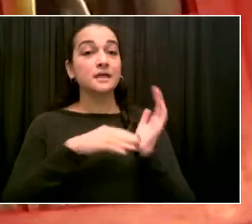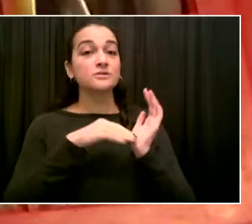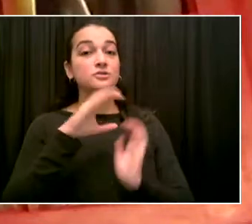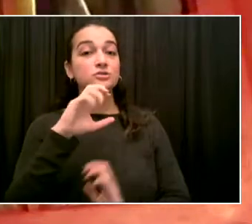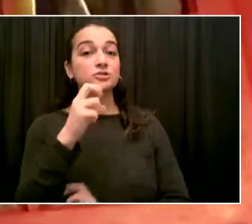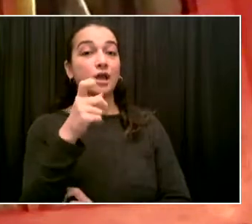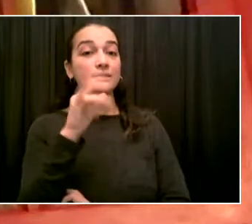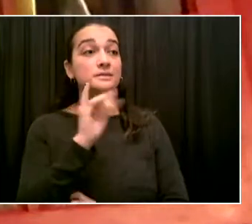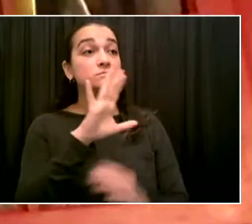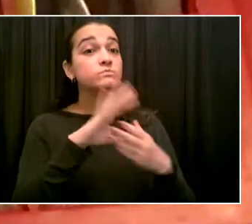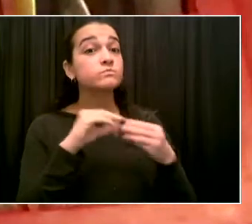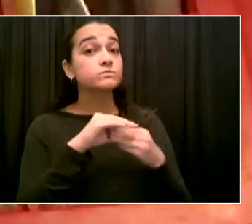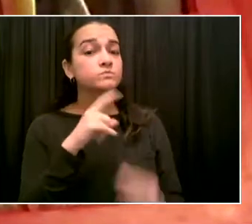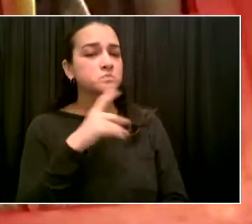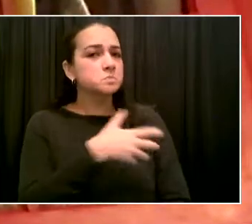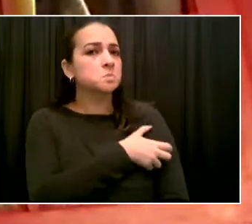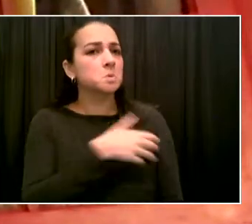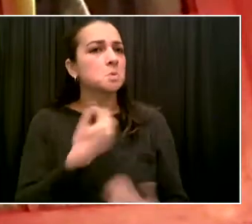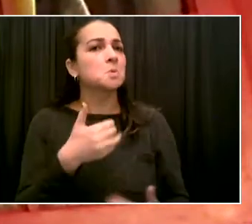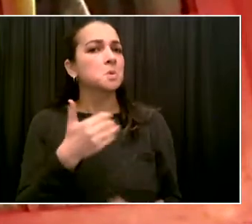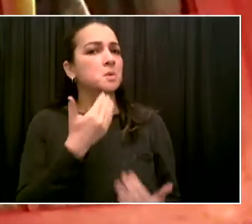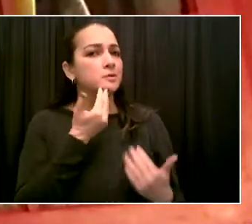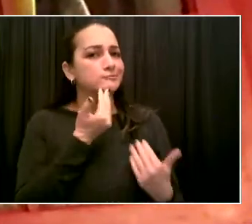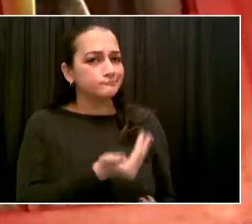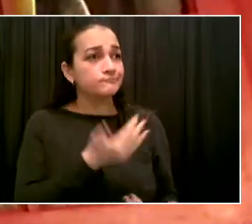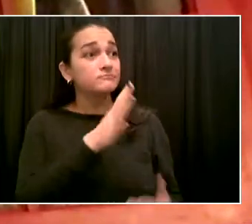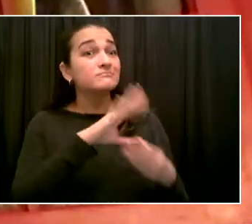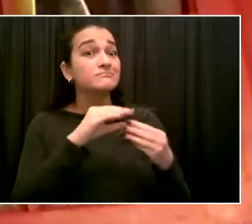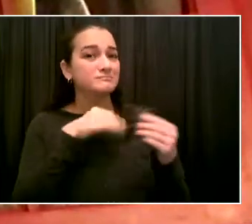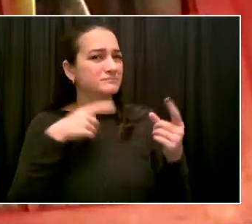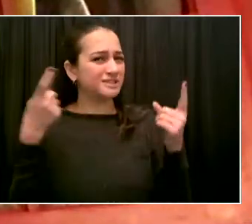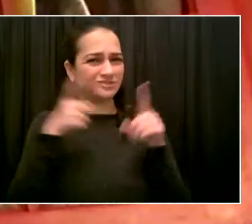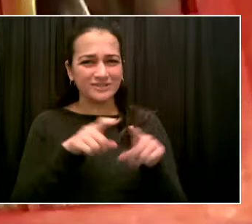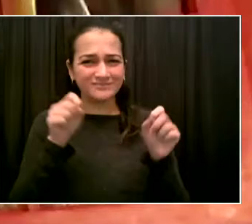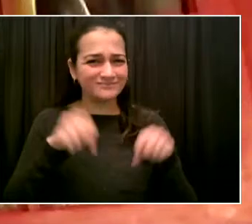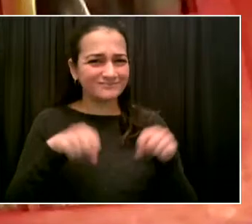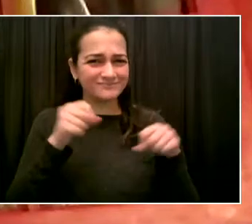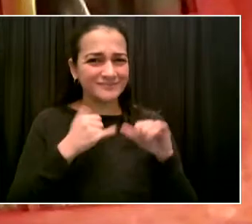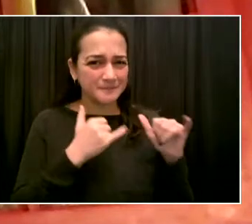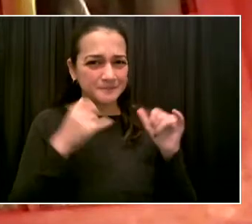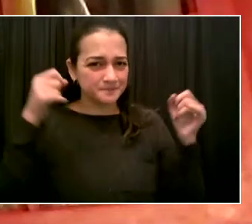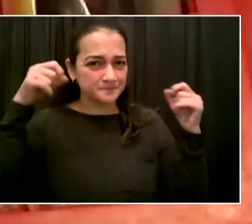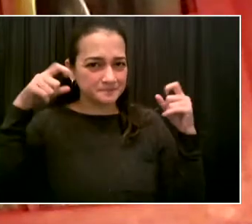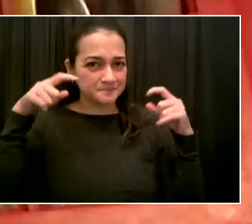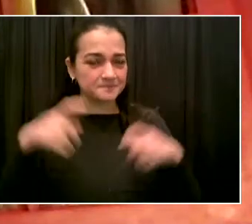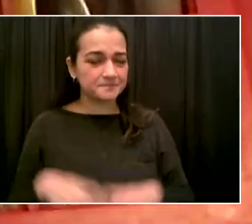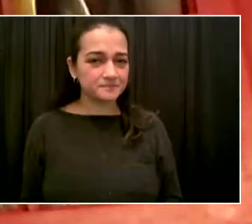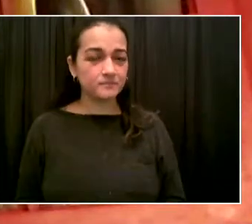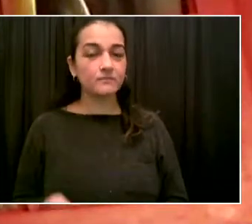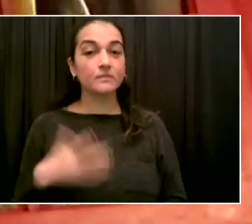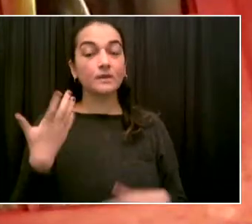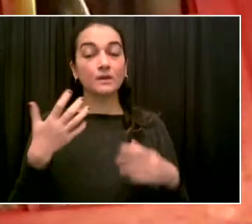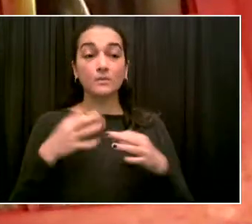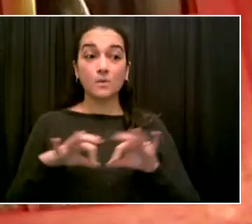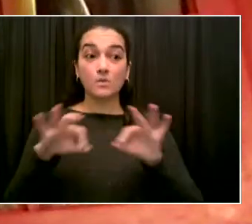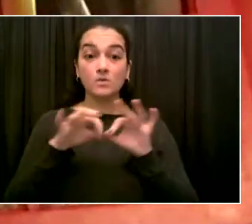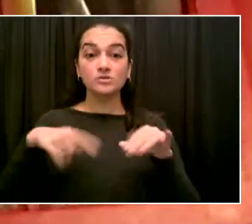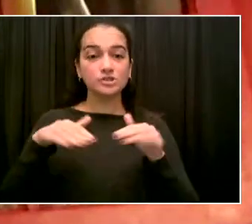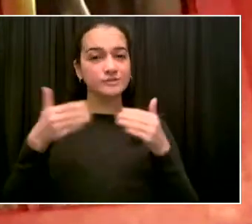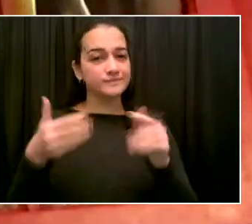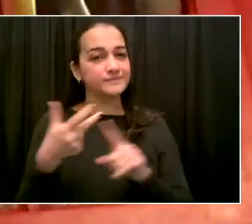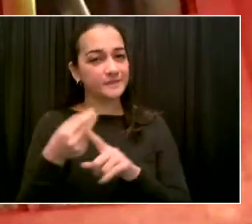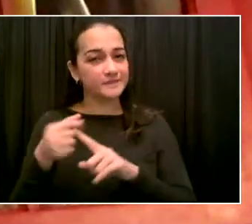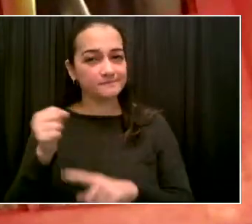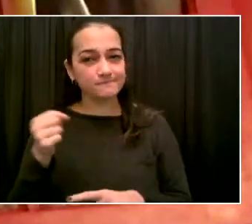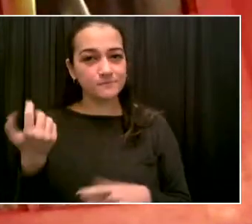brave young kids getting their vaccine, doing their part, and showing